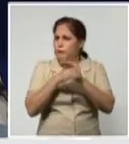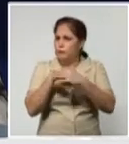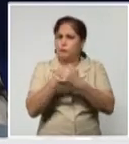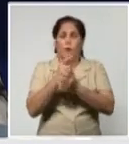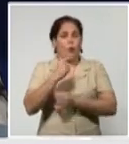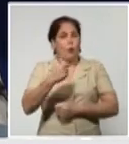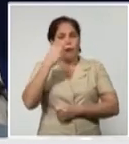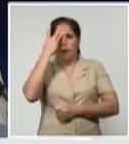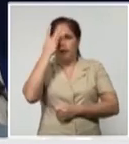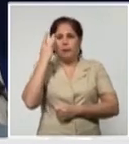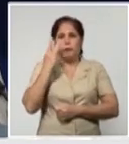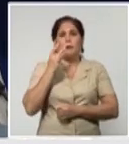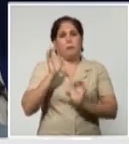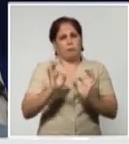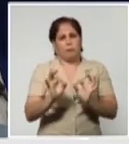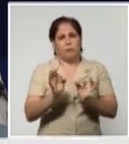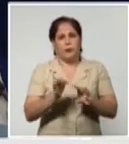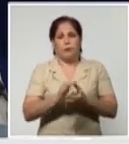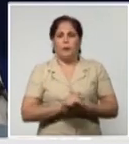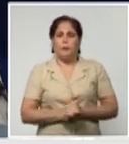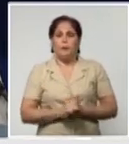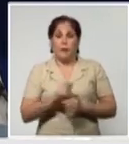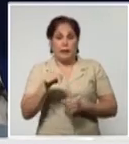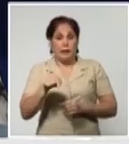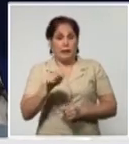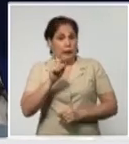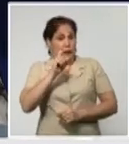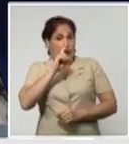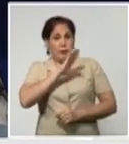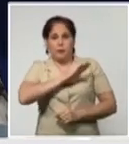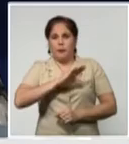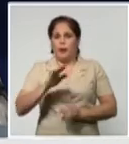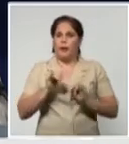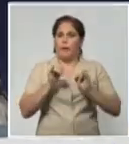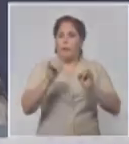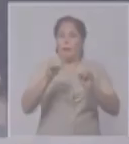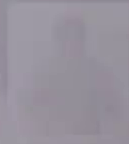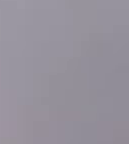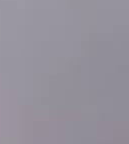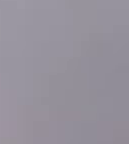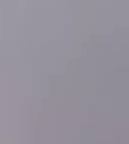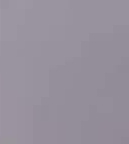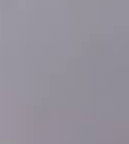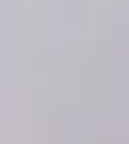And this is the information we had on Cuba and on the world.